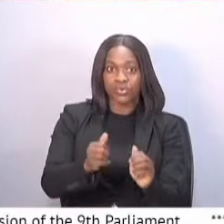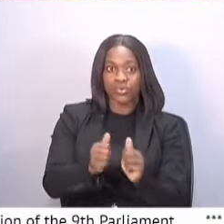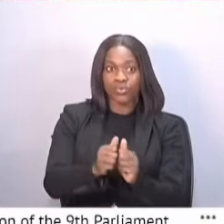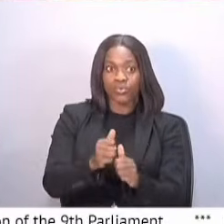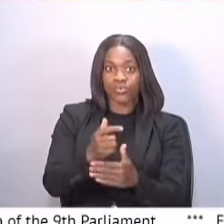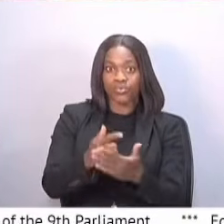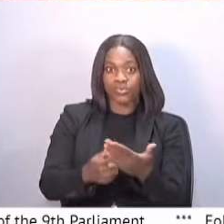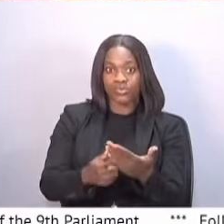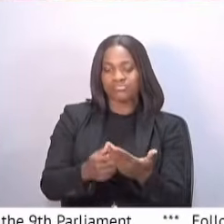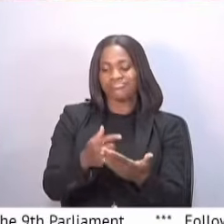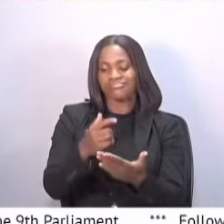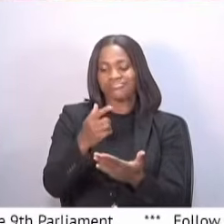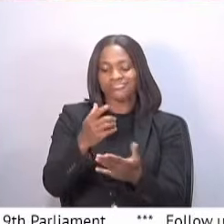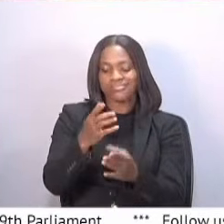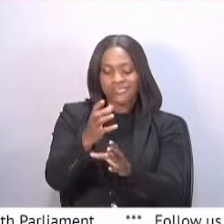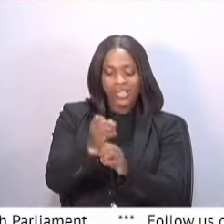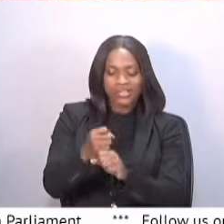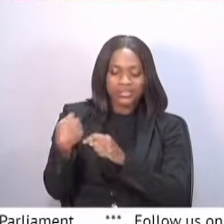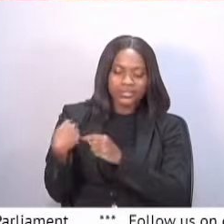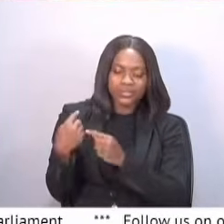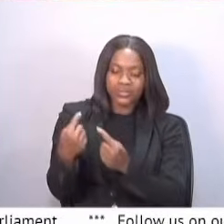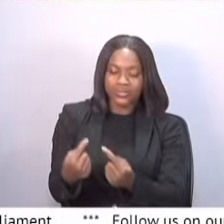key milestones.